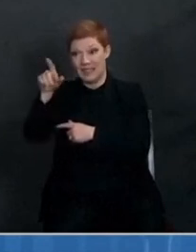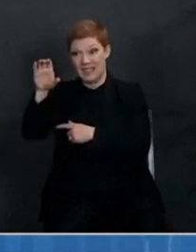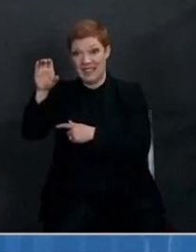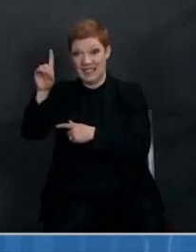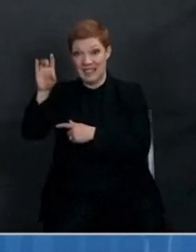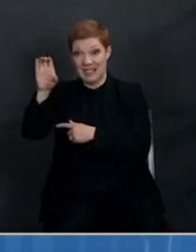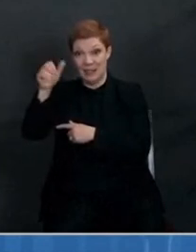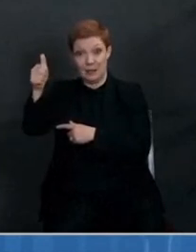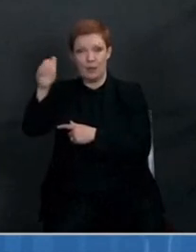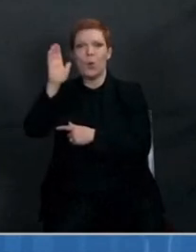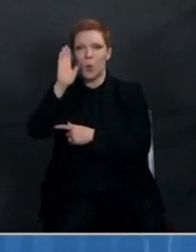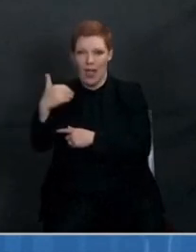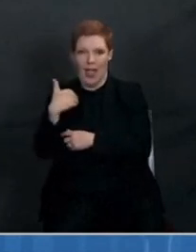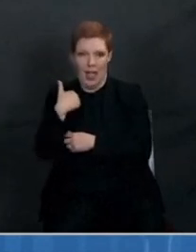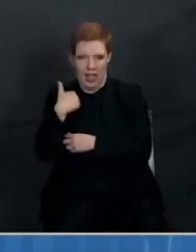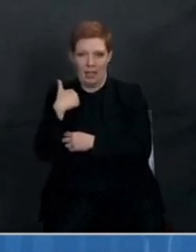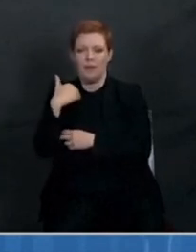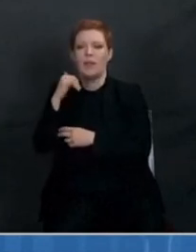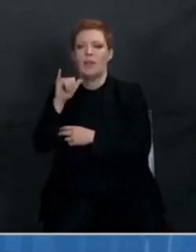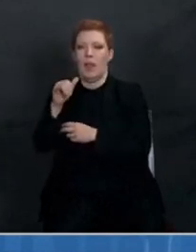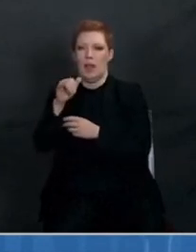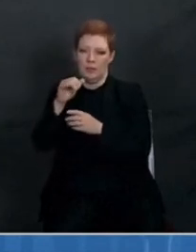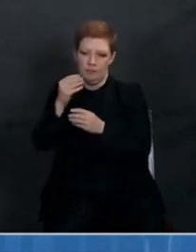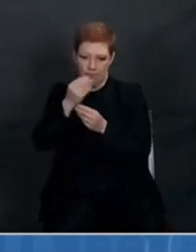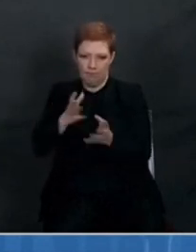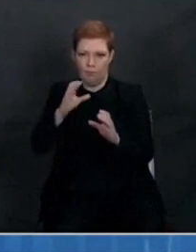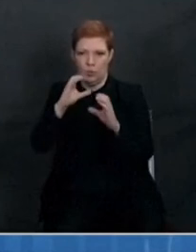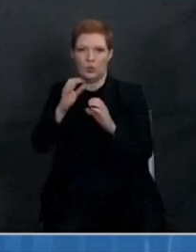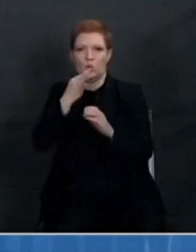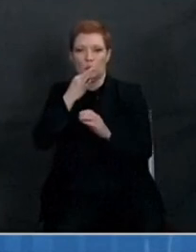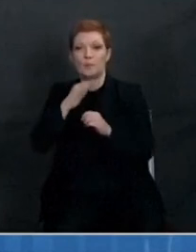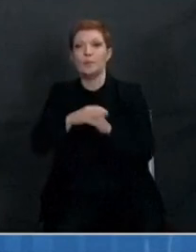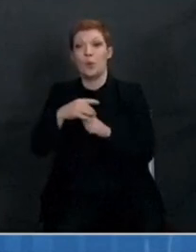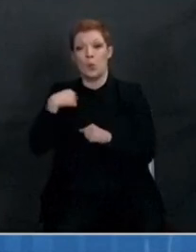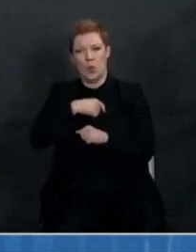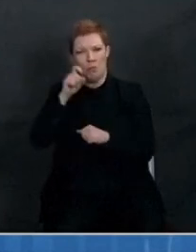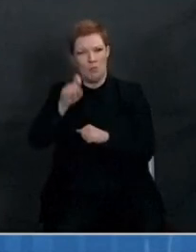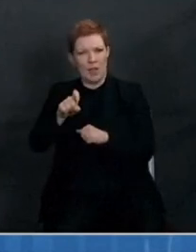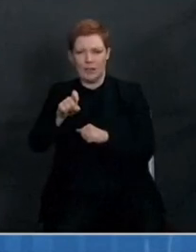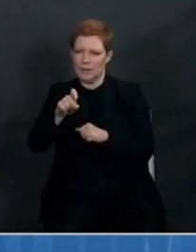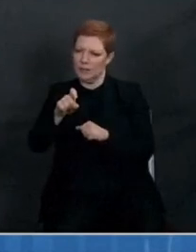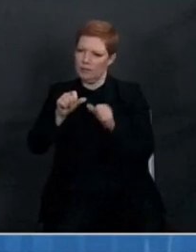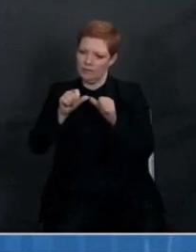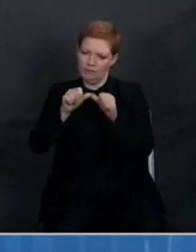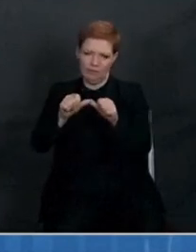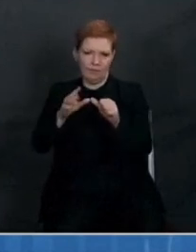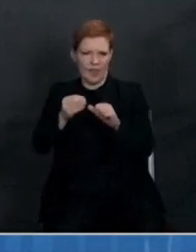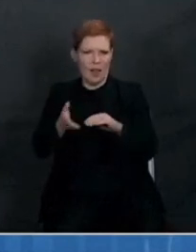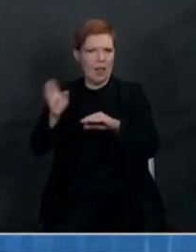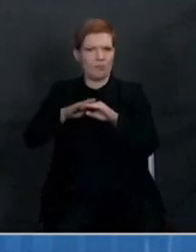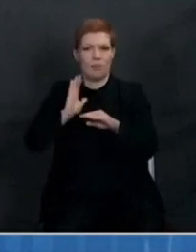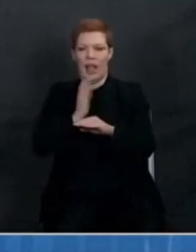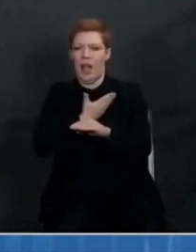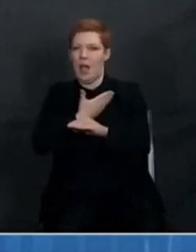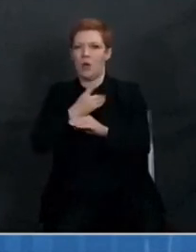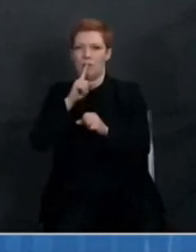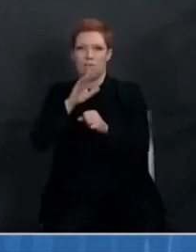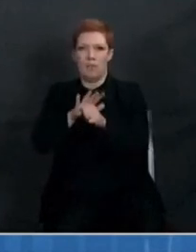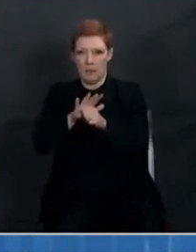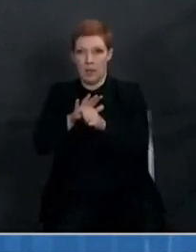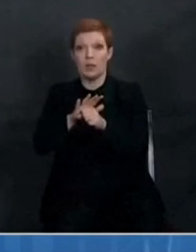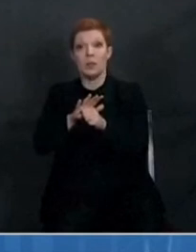soon. You know, we have to just double down on our commitment in terms of following and leading really this